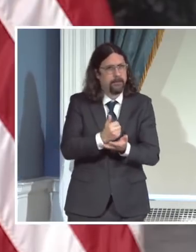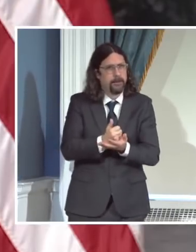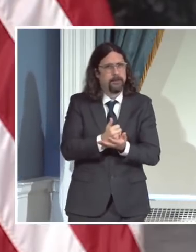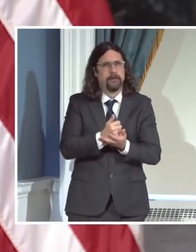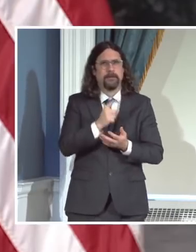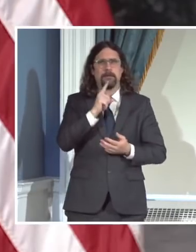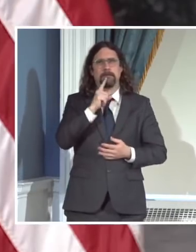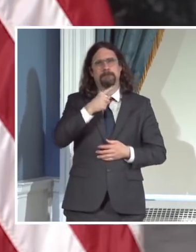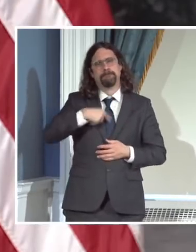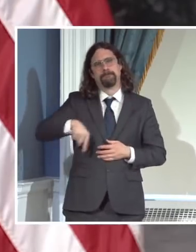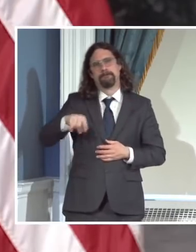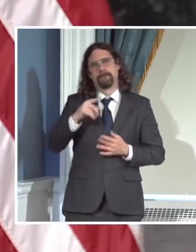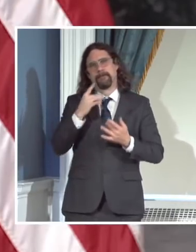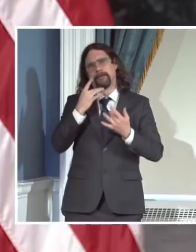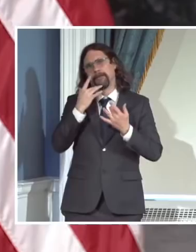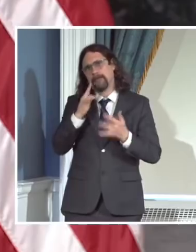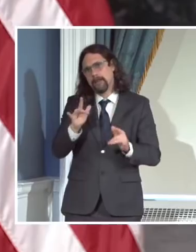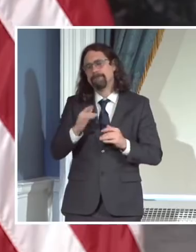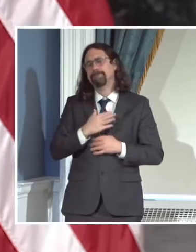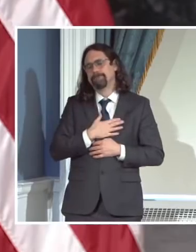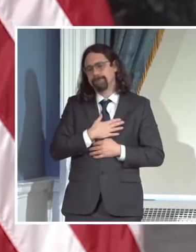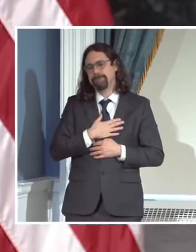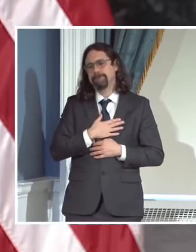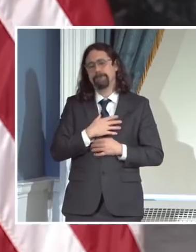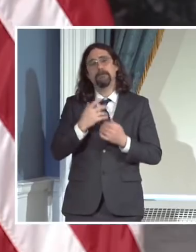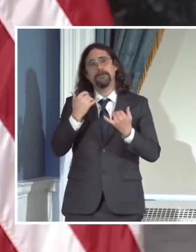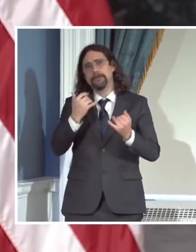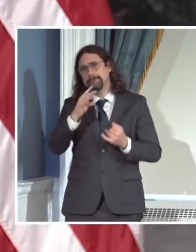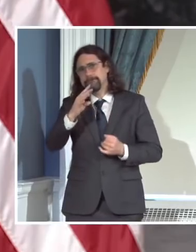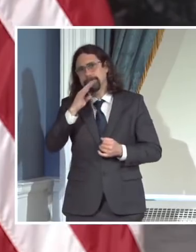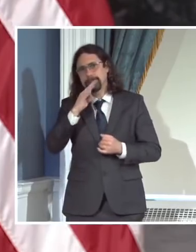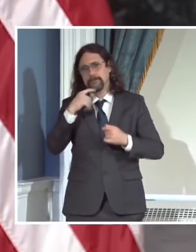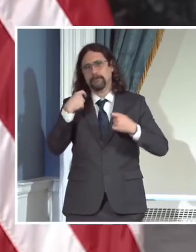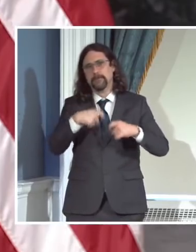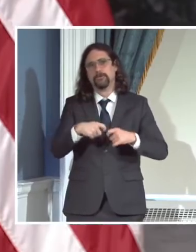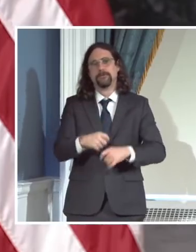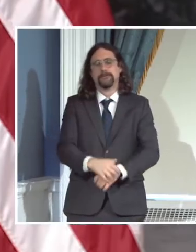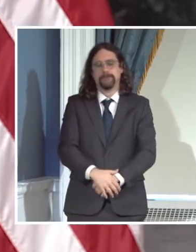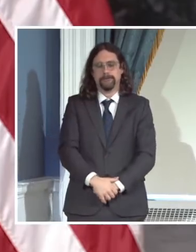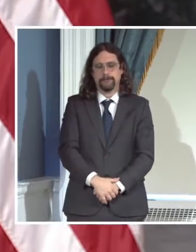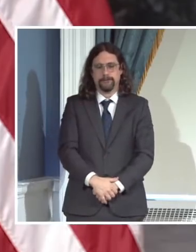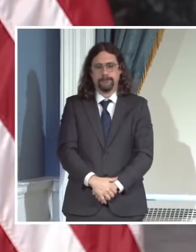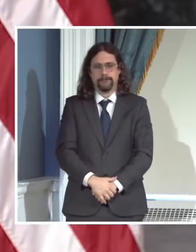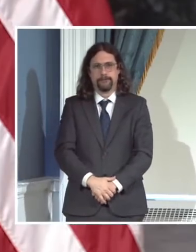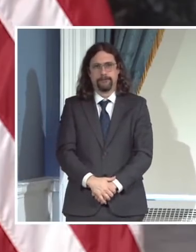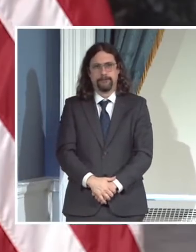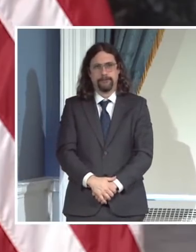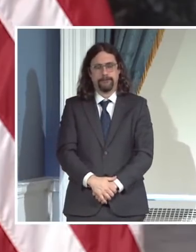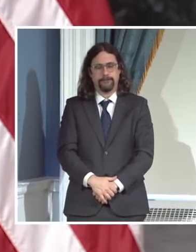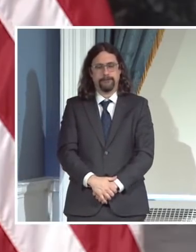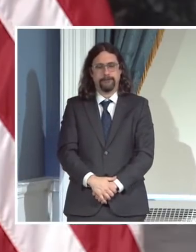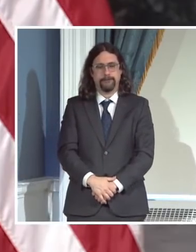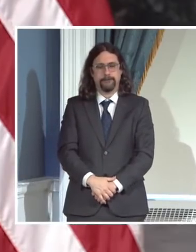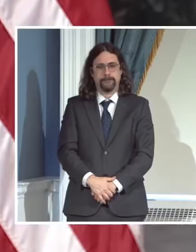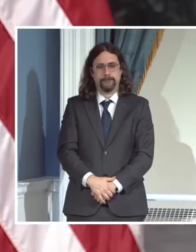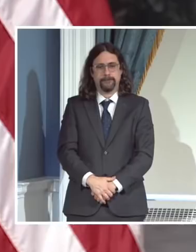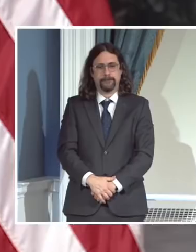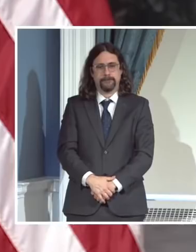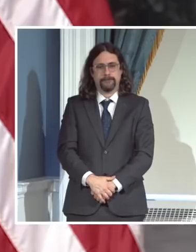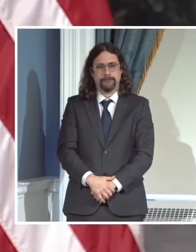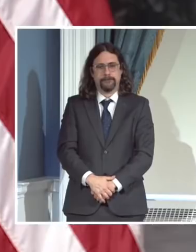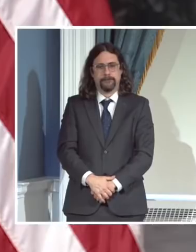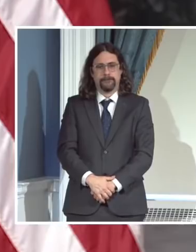Durante las últimas semanas, hemos estado enfocados en ampliar